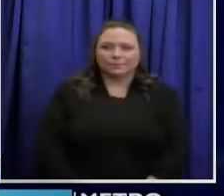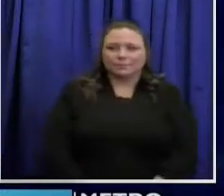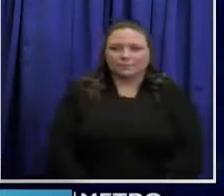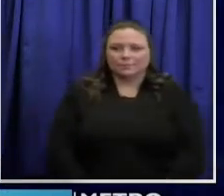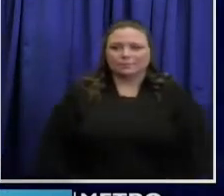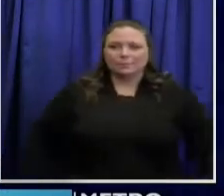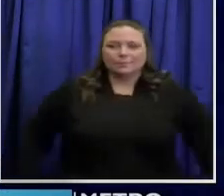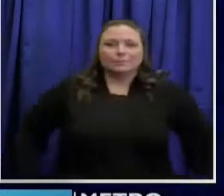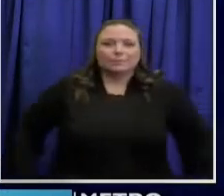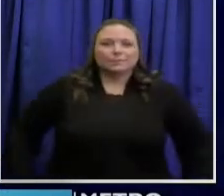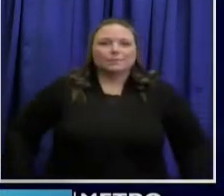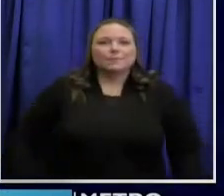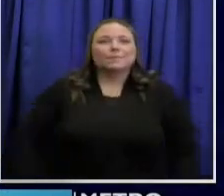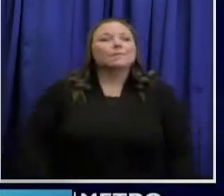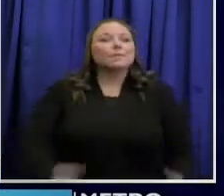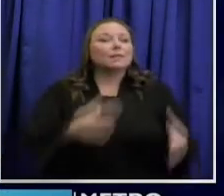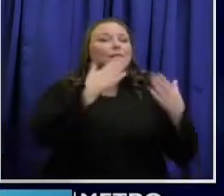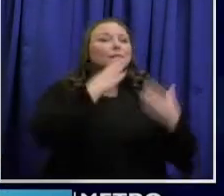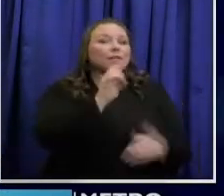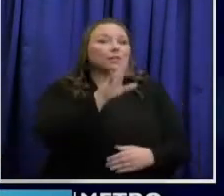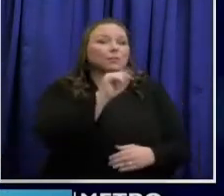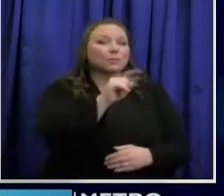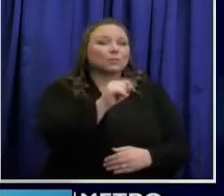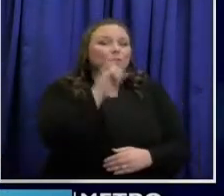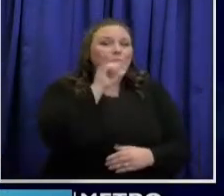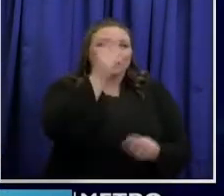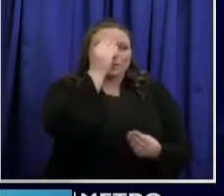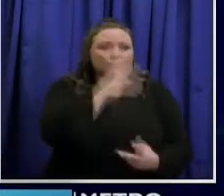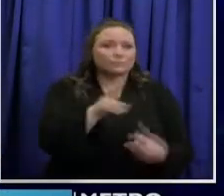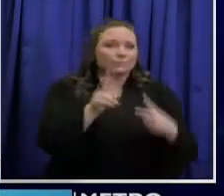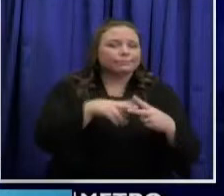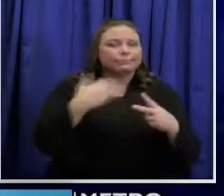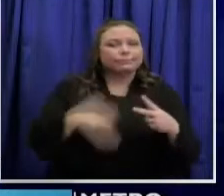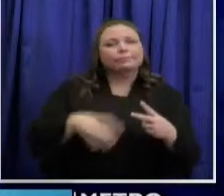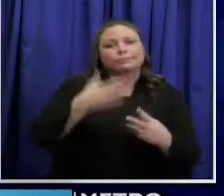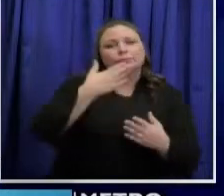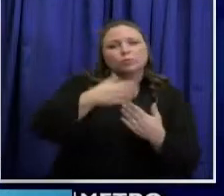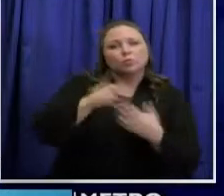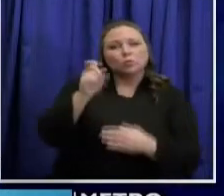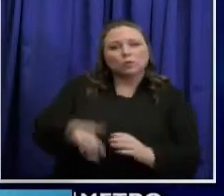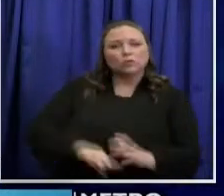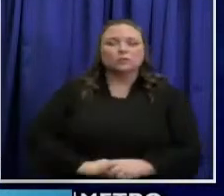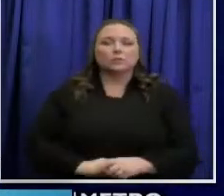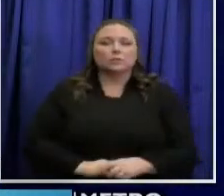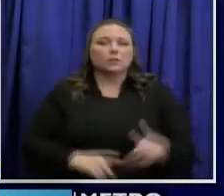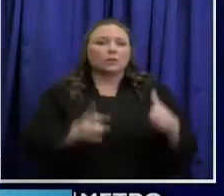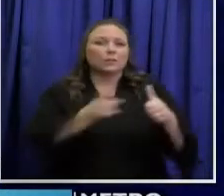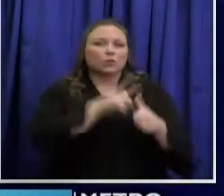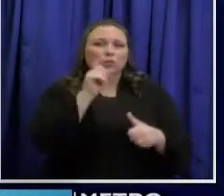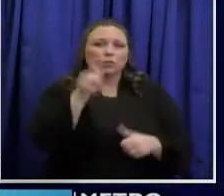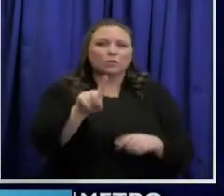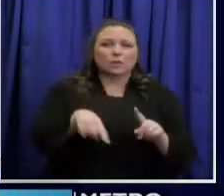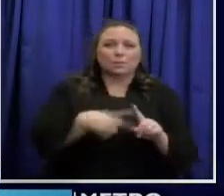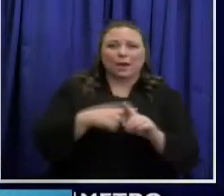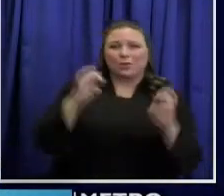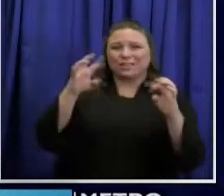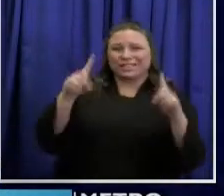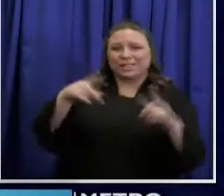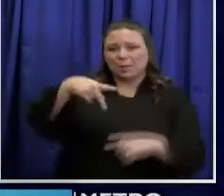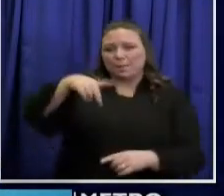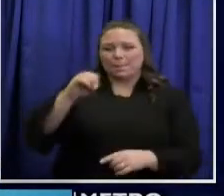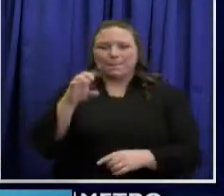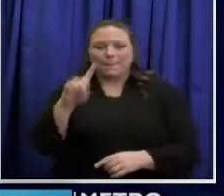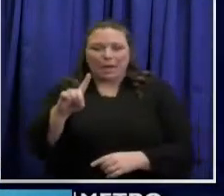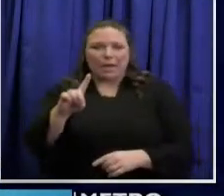that? Well, thank you, Brett, for those two thoughtful questions. The first question on ed pods,